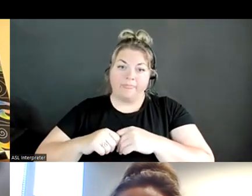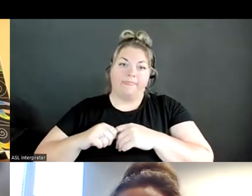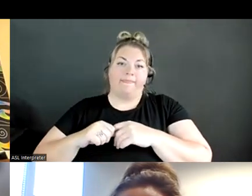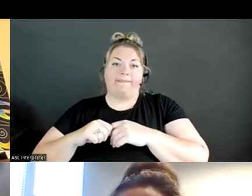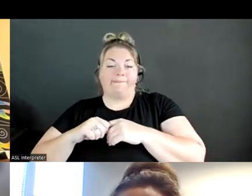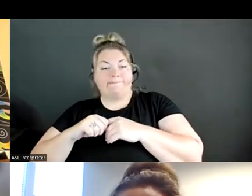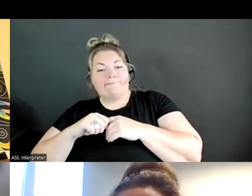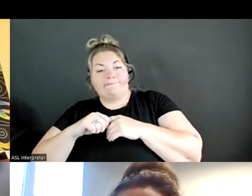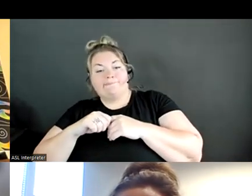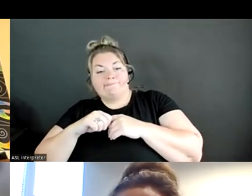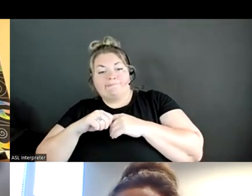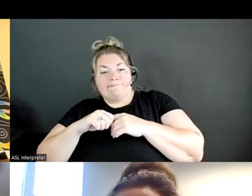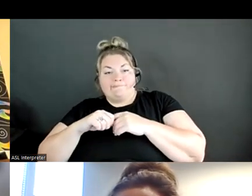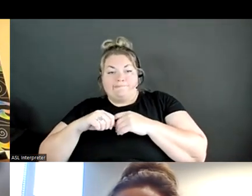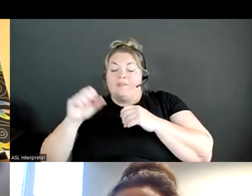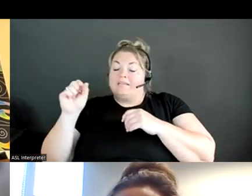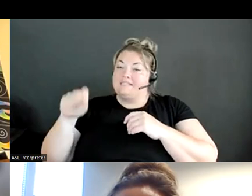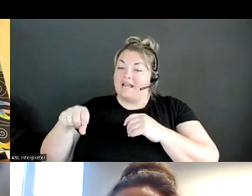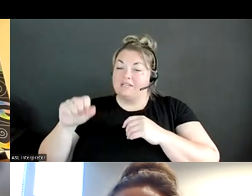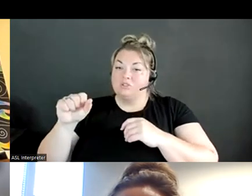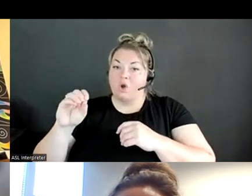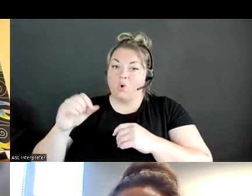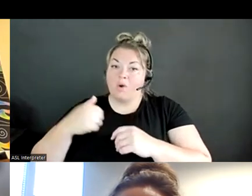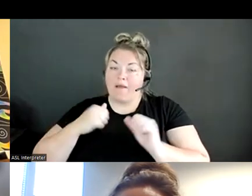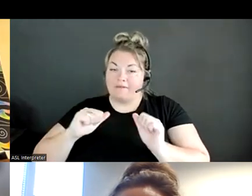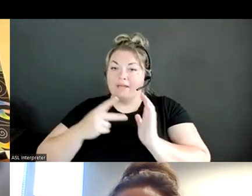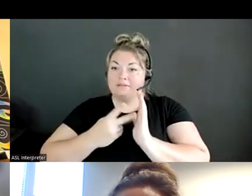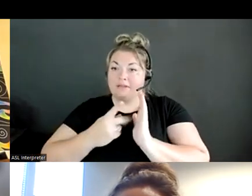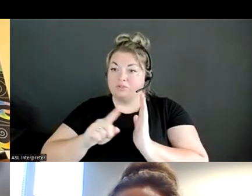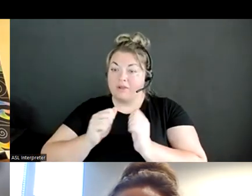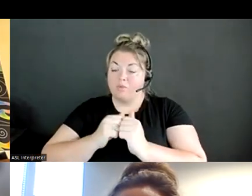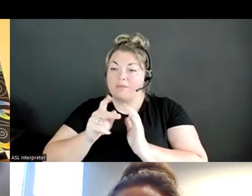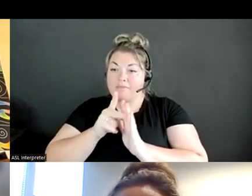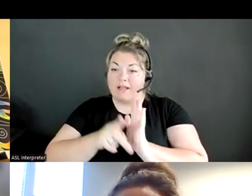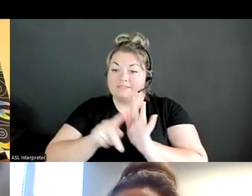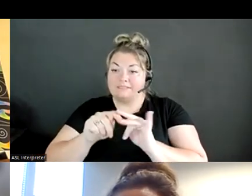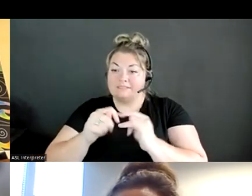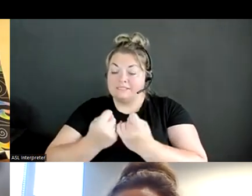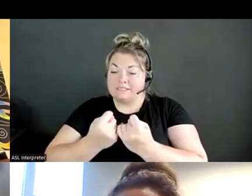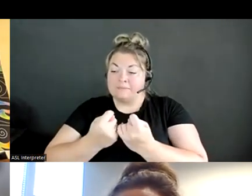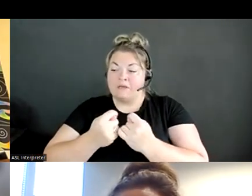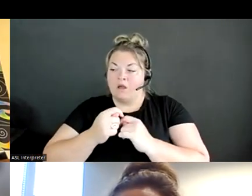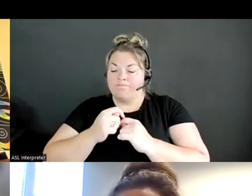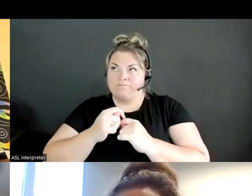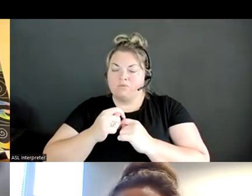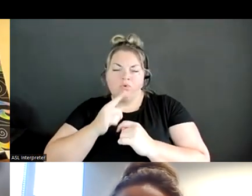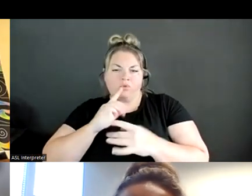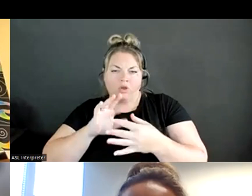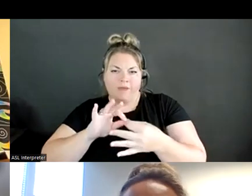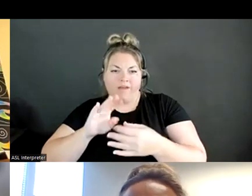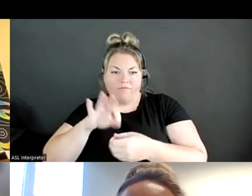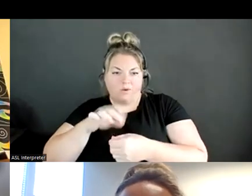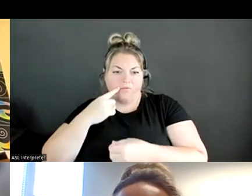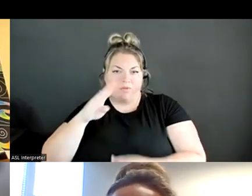Go ahead. Yeah, so I can double check with our policy team what we could, if you're talking about voting on the bylaws,